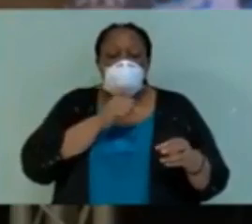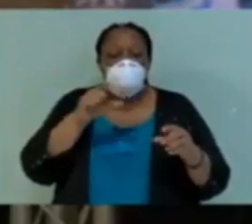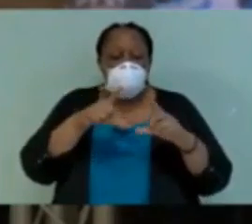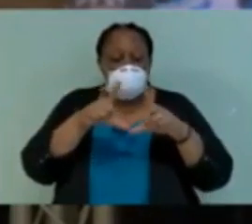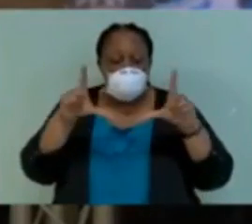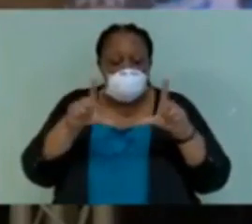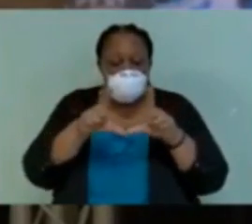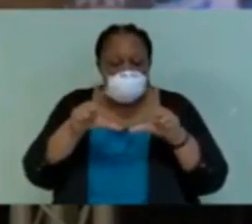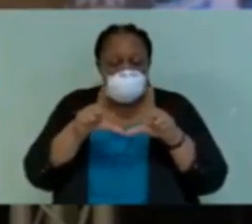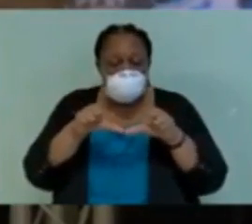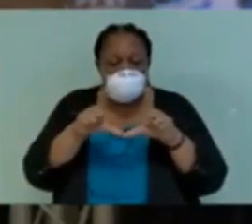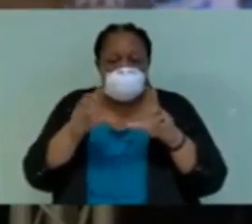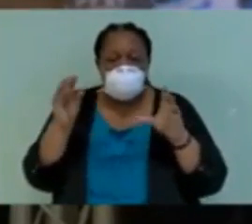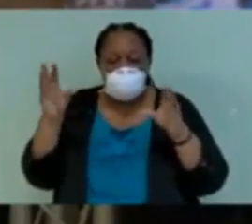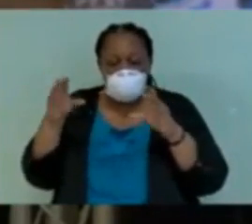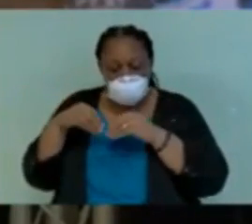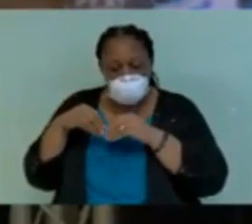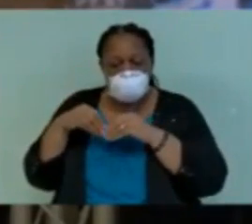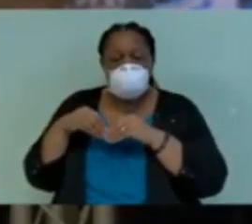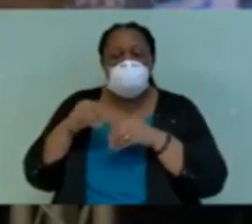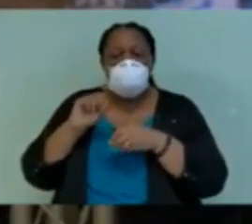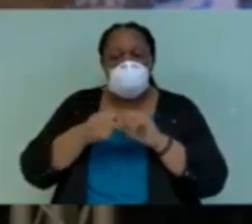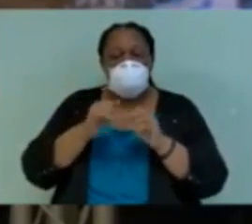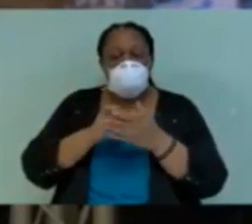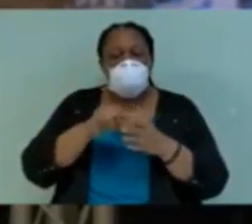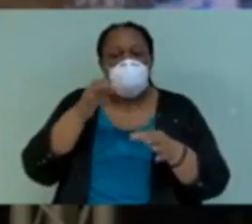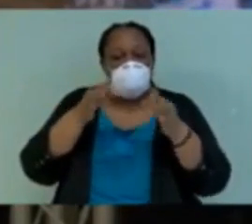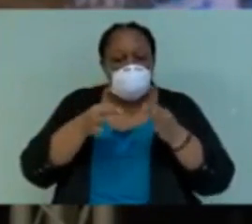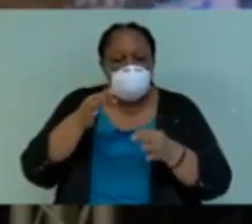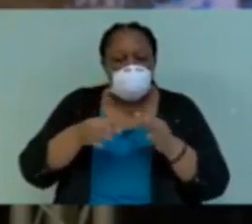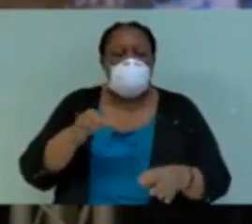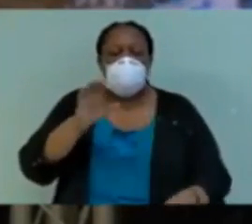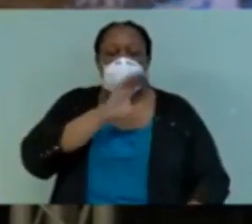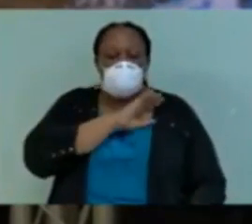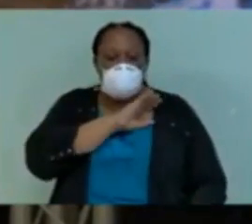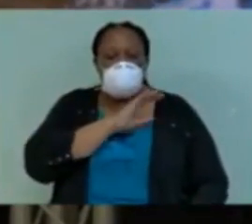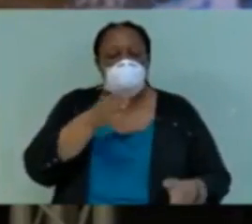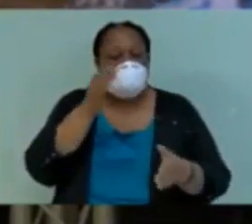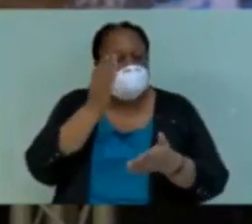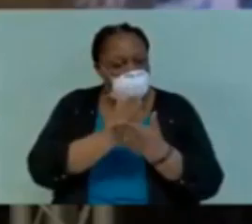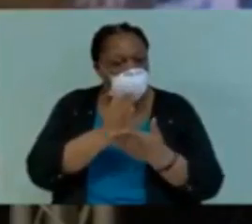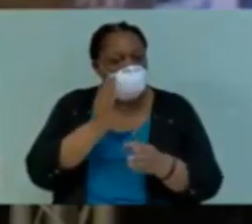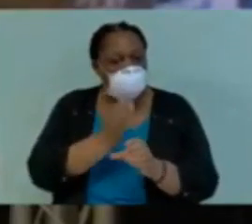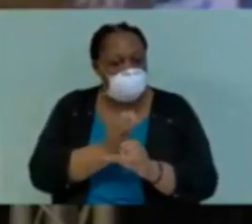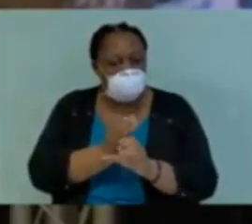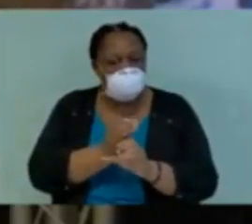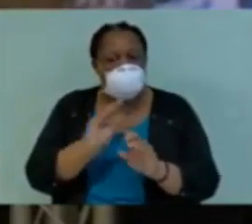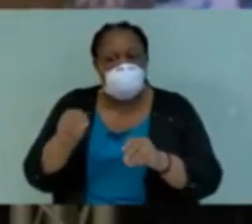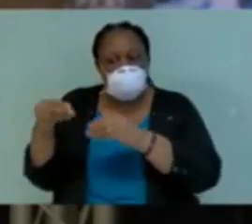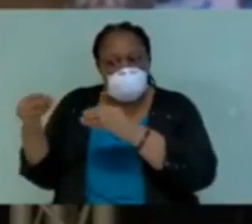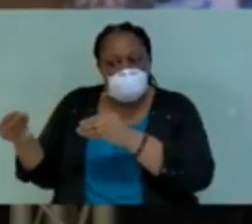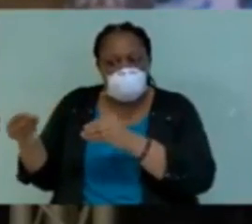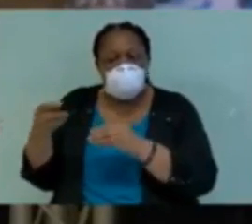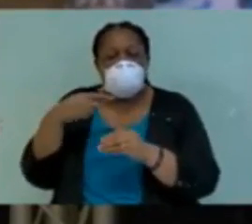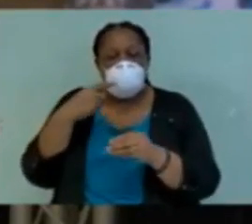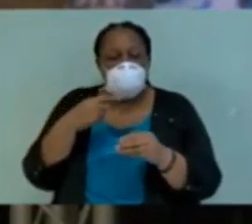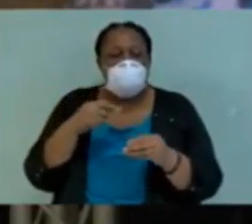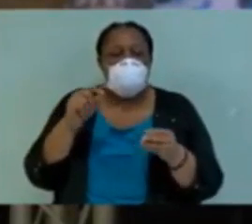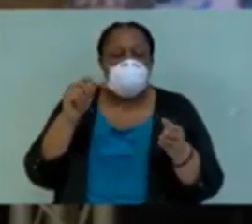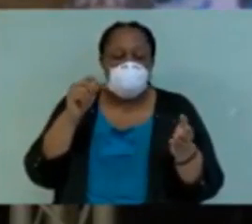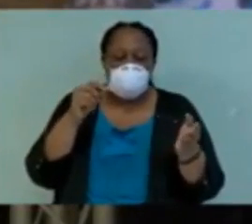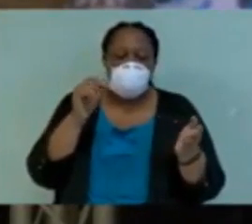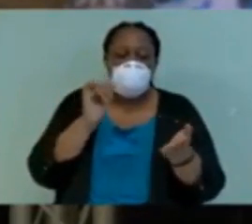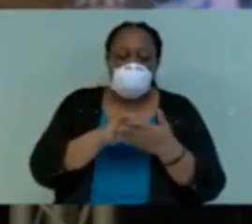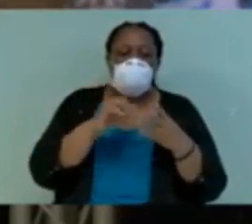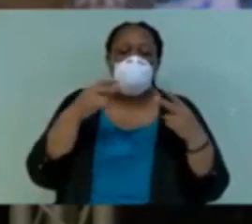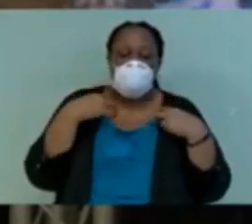with them so that if you are stopped by the police, you can present this receipt to the police. You should also